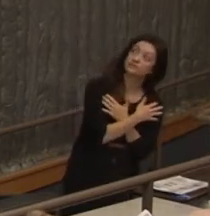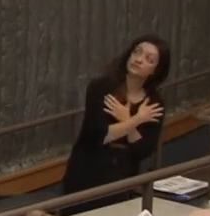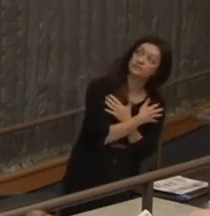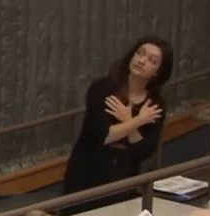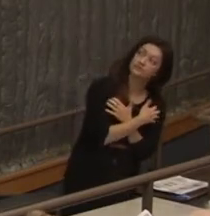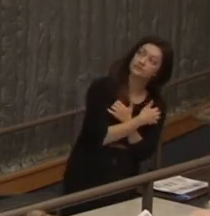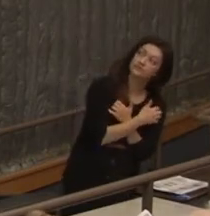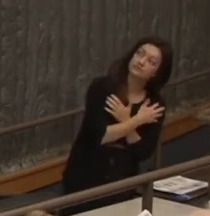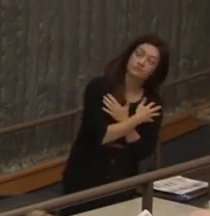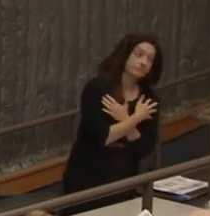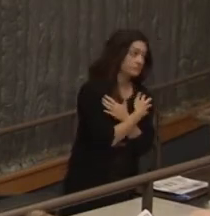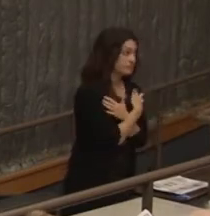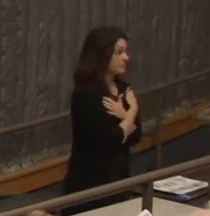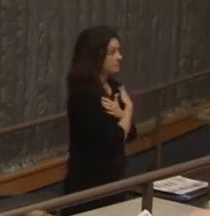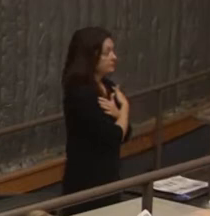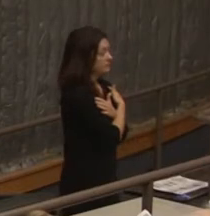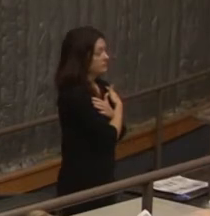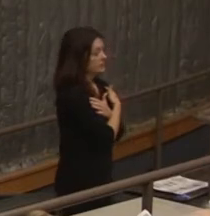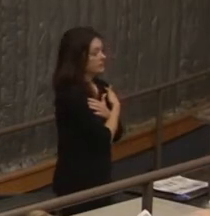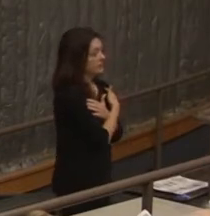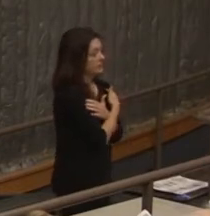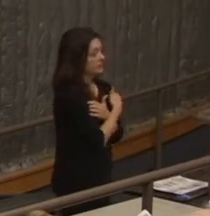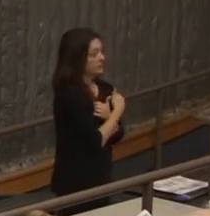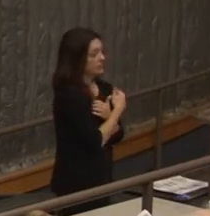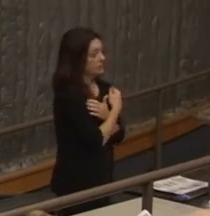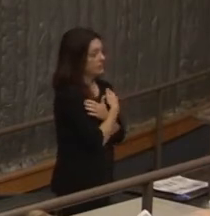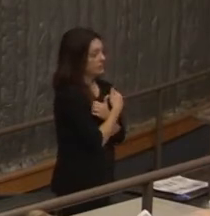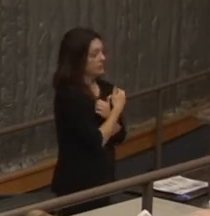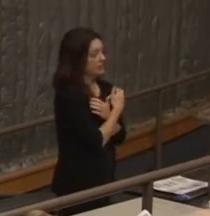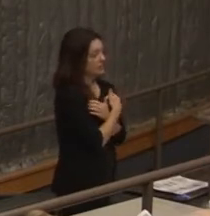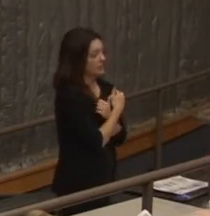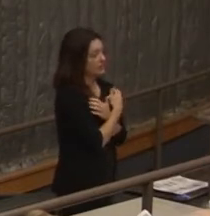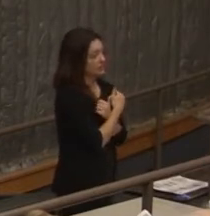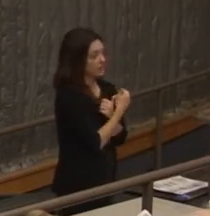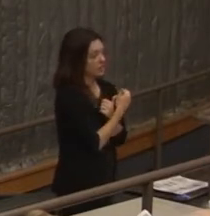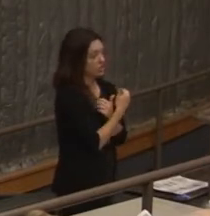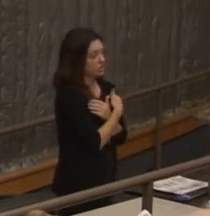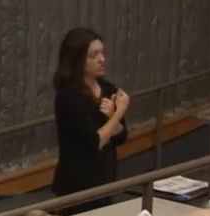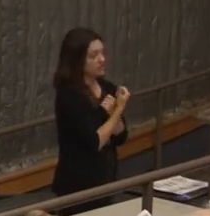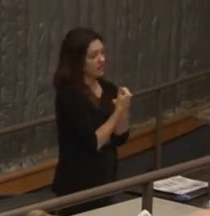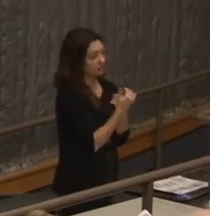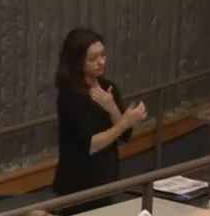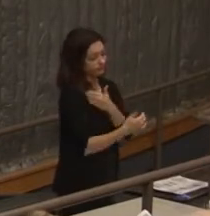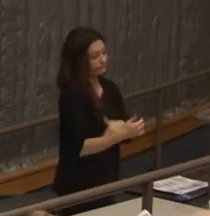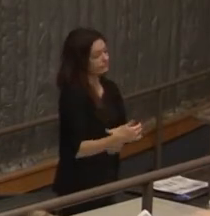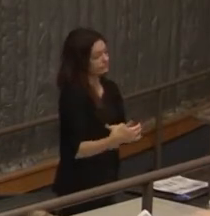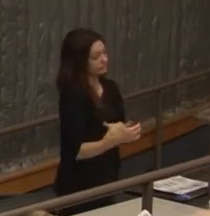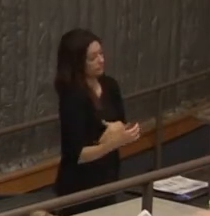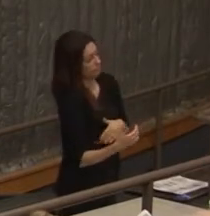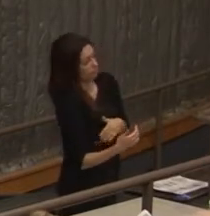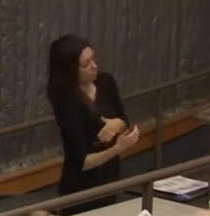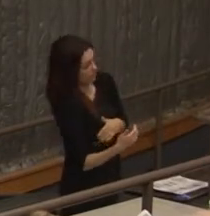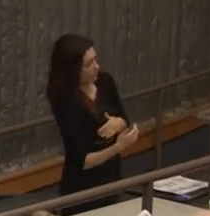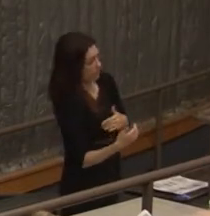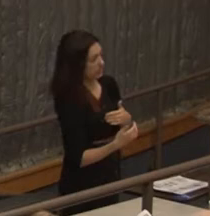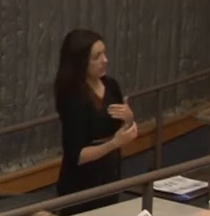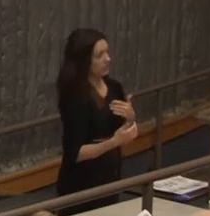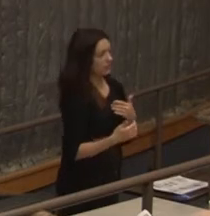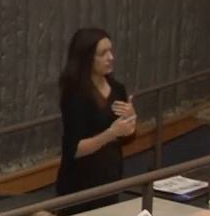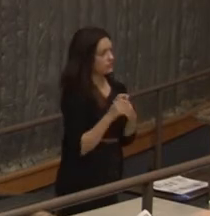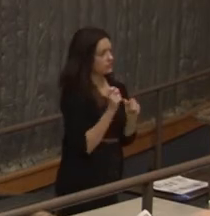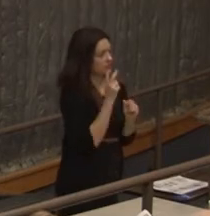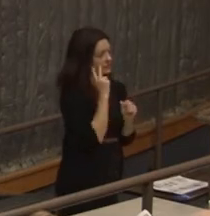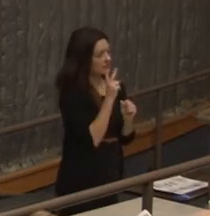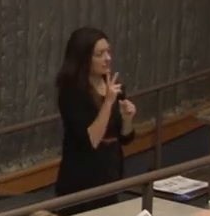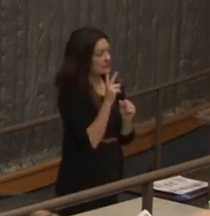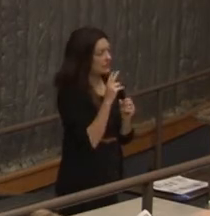The fate of childhood is now represented by the teddy bear. A little wisp of smoke here. Sam likes